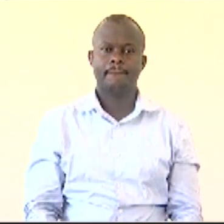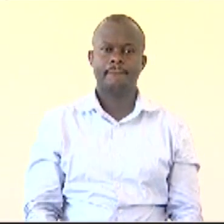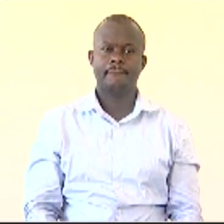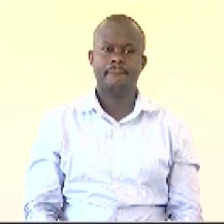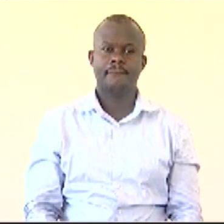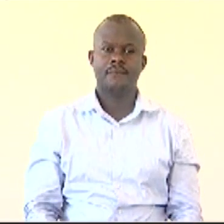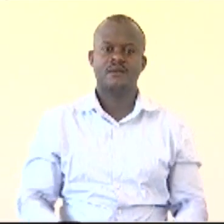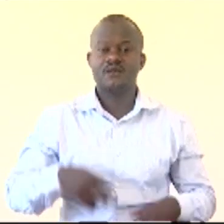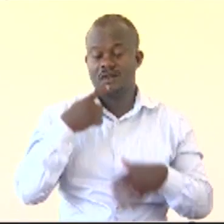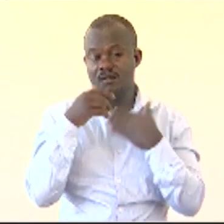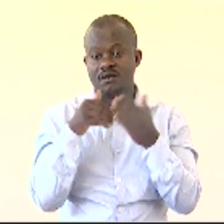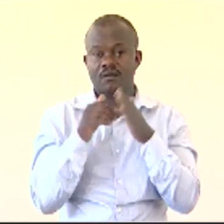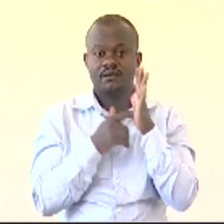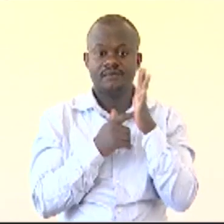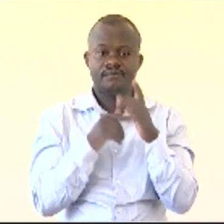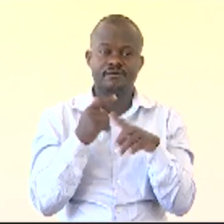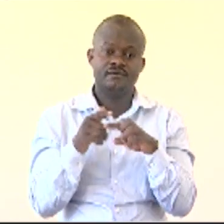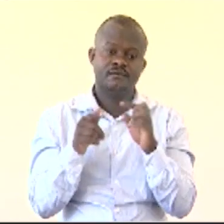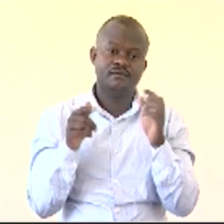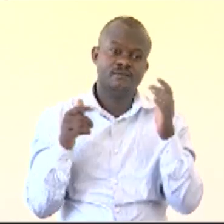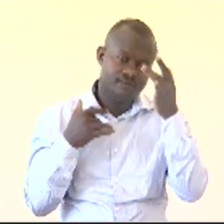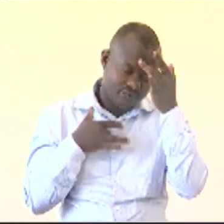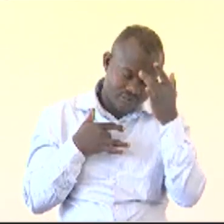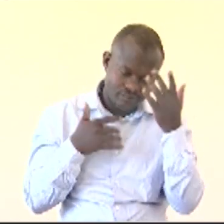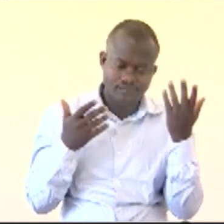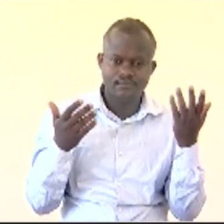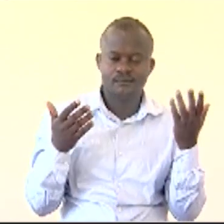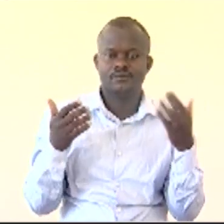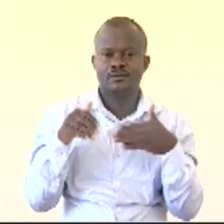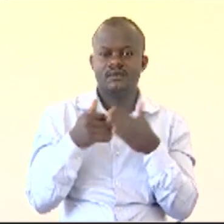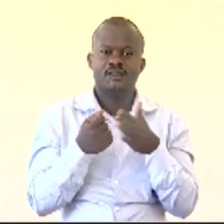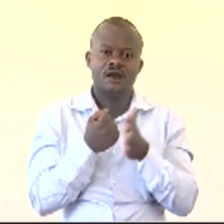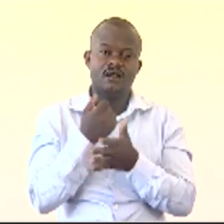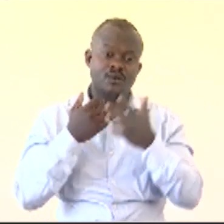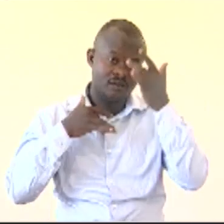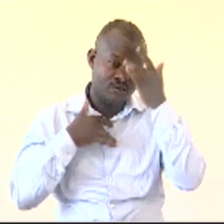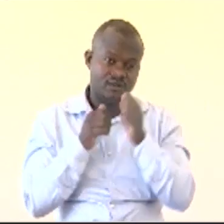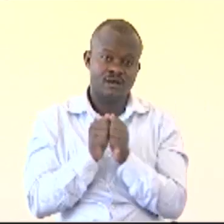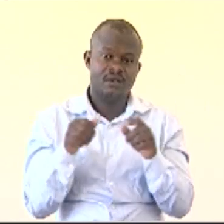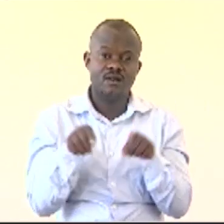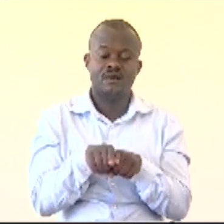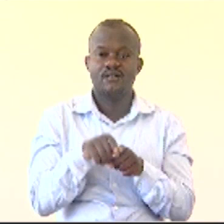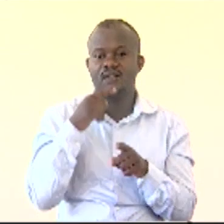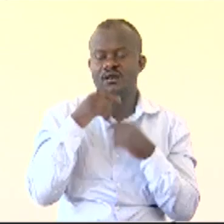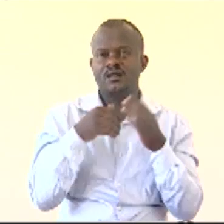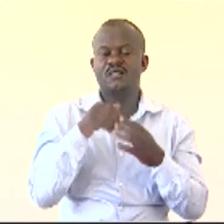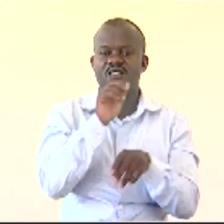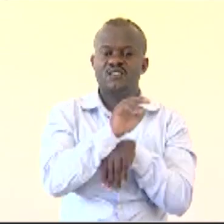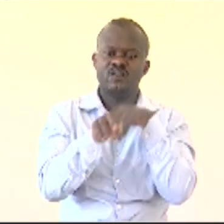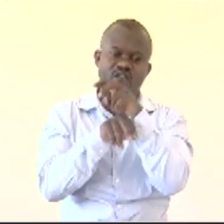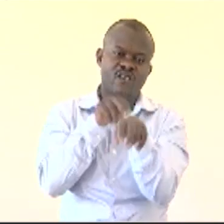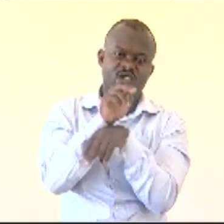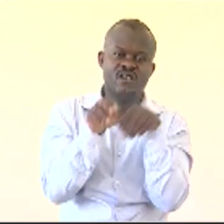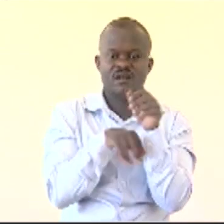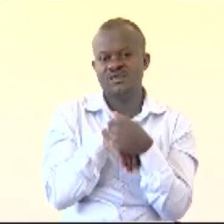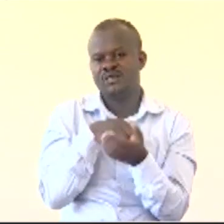So I mentioned the fluids of infected animals can cause Ebola. As I mentioned, I talked about chimpanzee, gorilla,